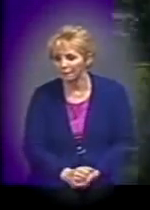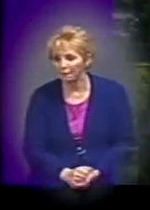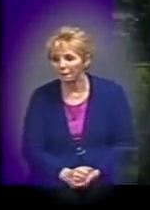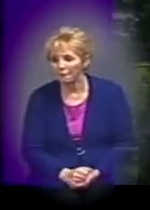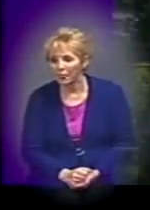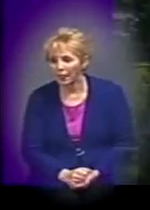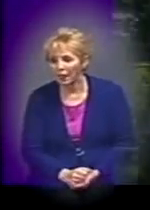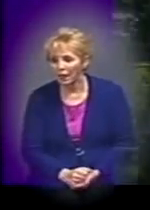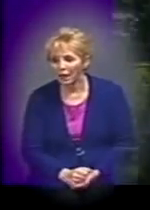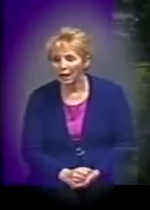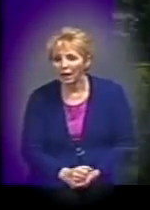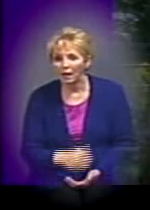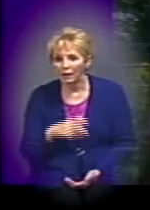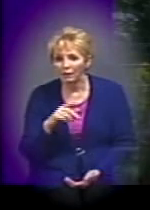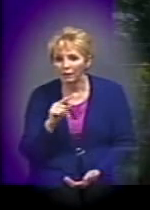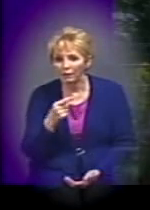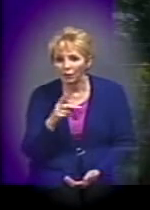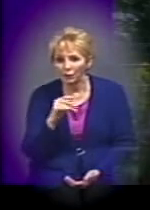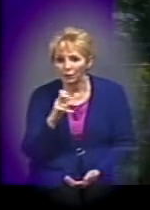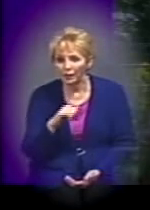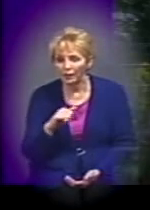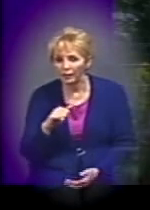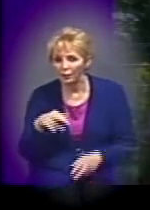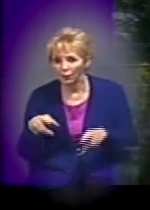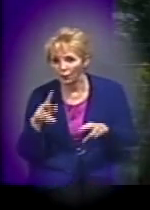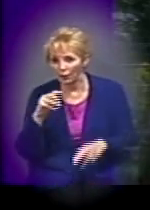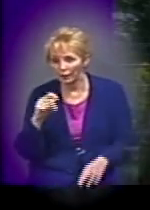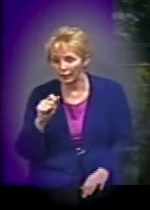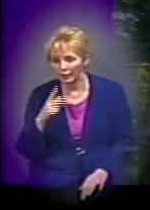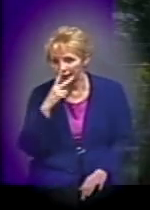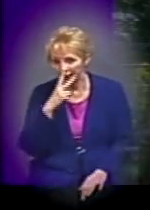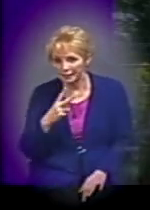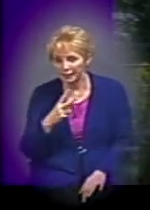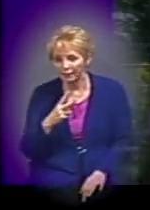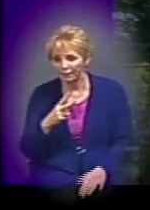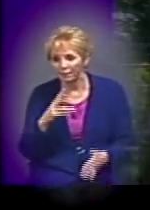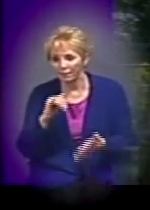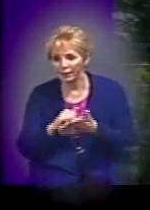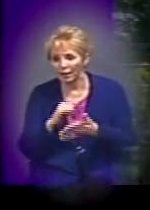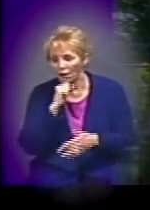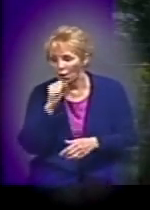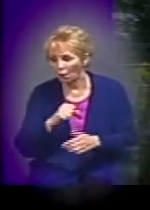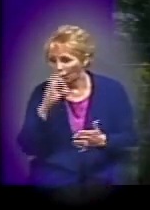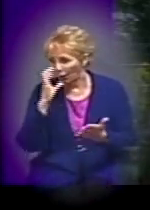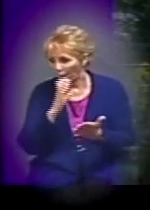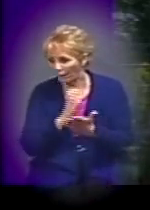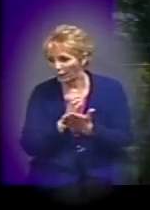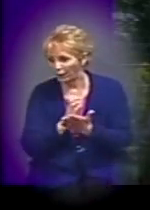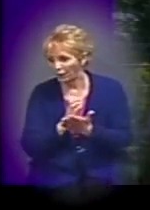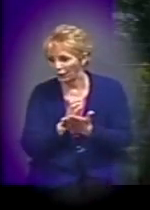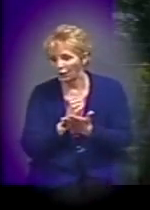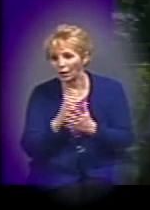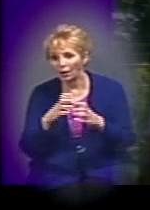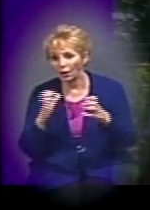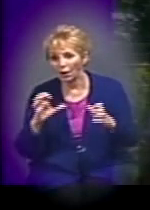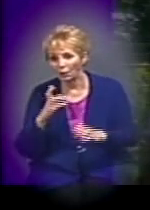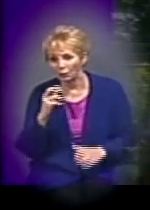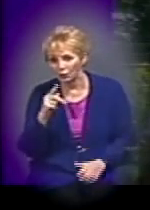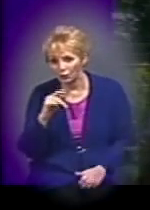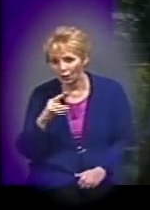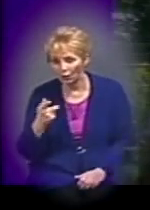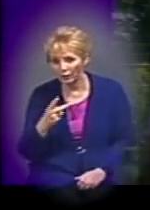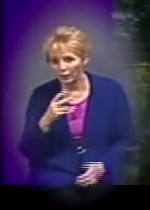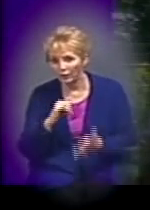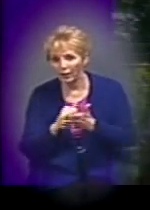This is the first Piney Road tank. You can see this is an older picture. There's definitely a lot of chalking. You can tell